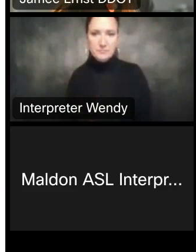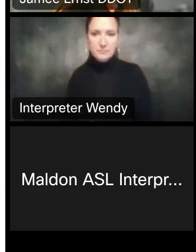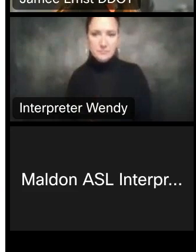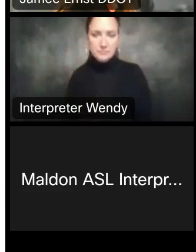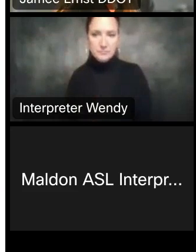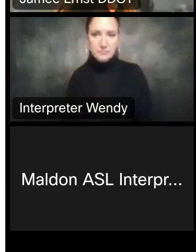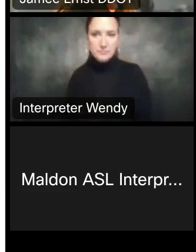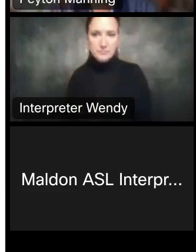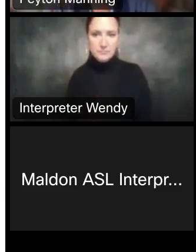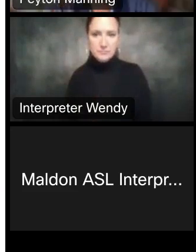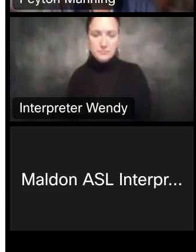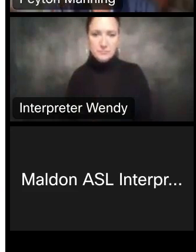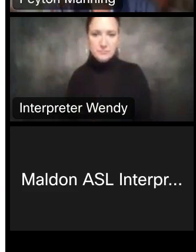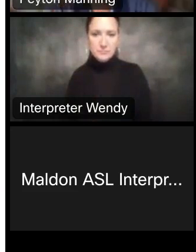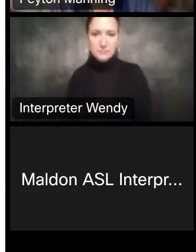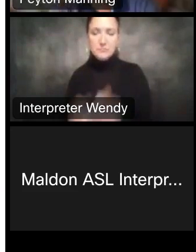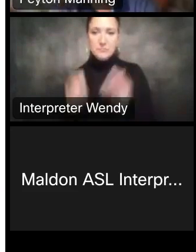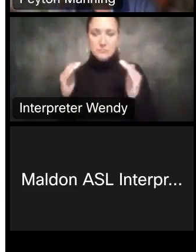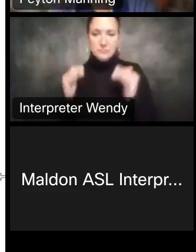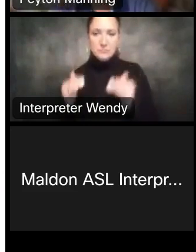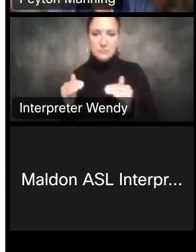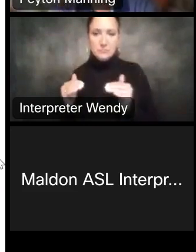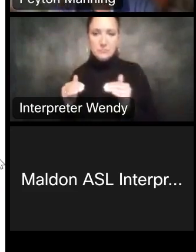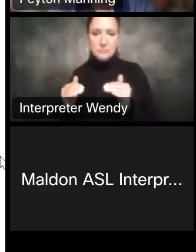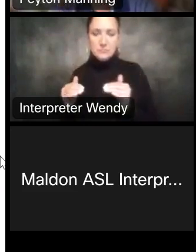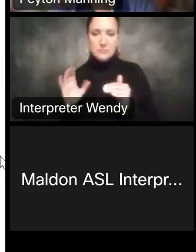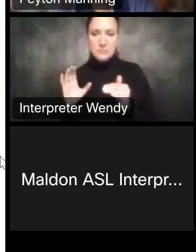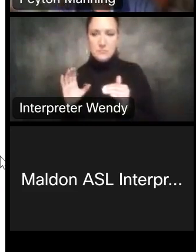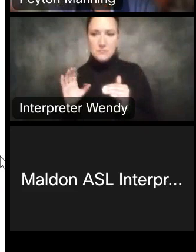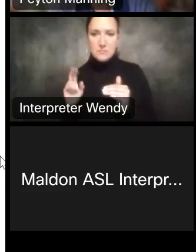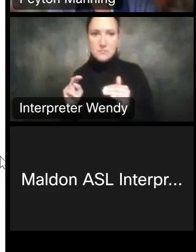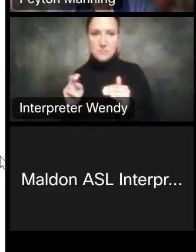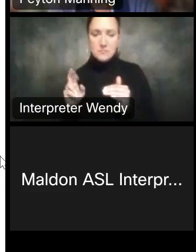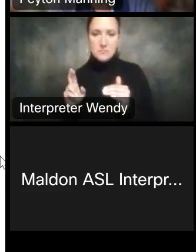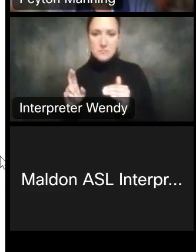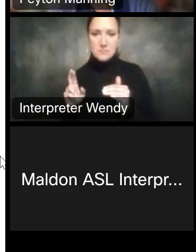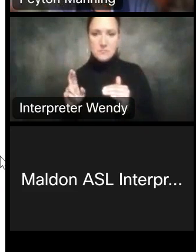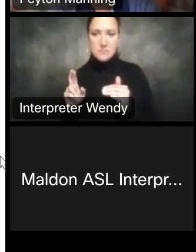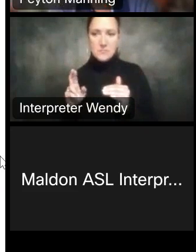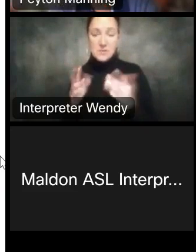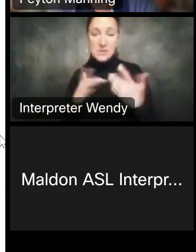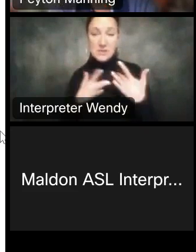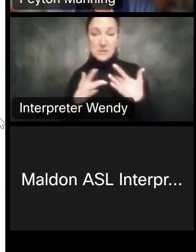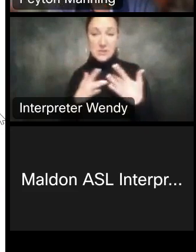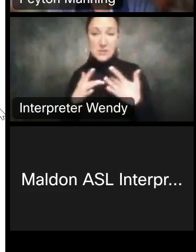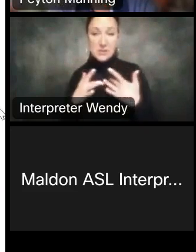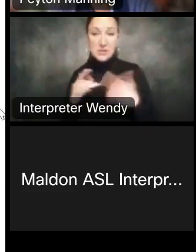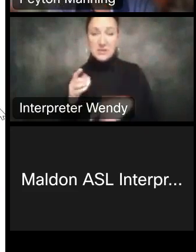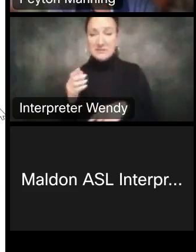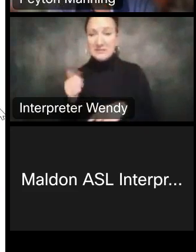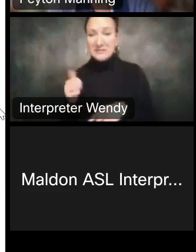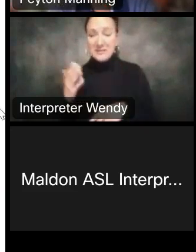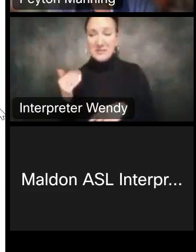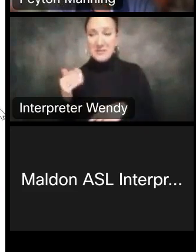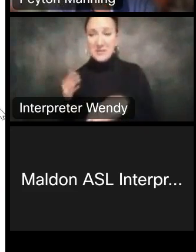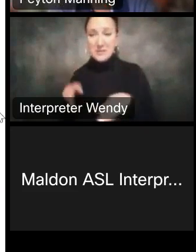Great. And then Connor, I think you talked on this verbally, but could you please consider a 12 or 16-foot shared use path on